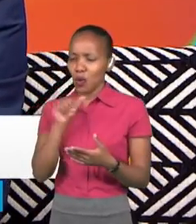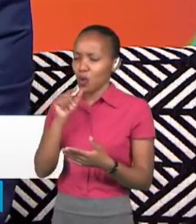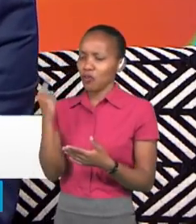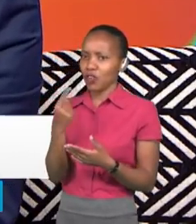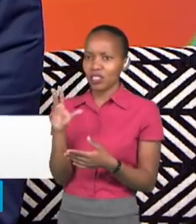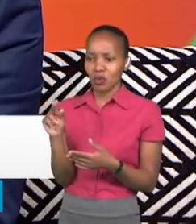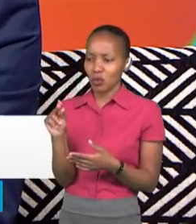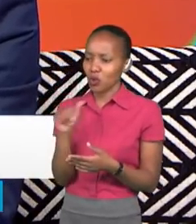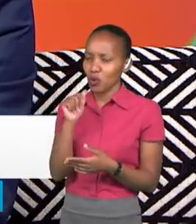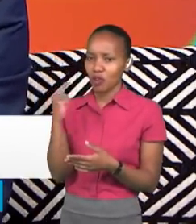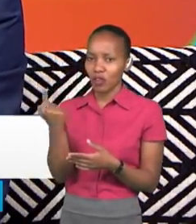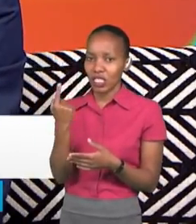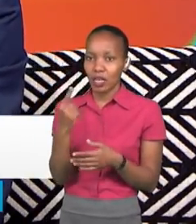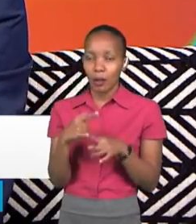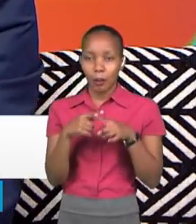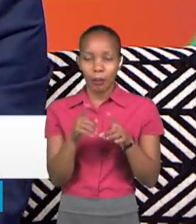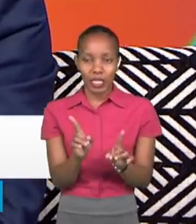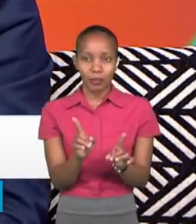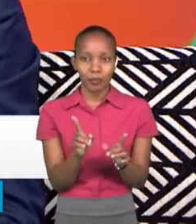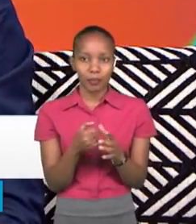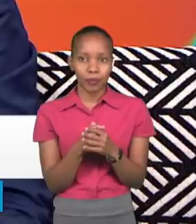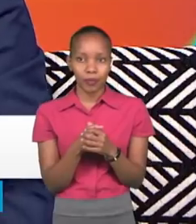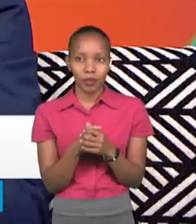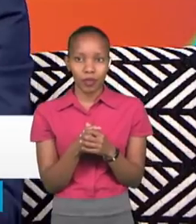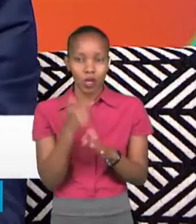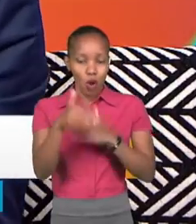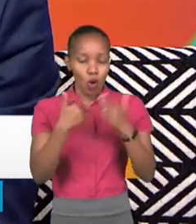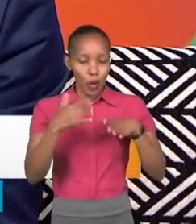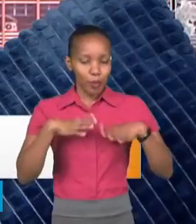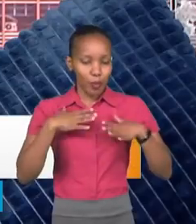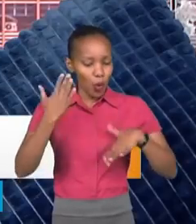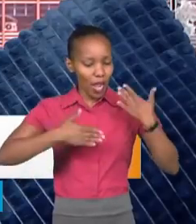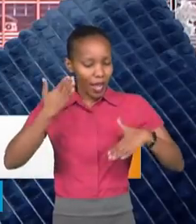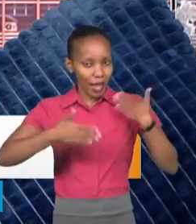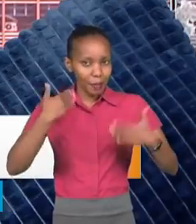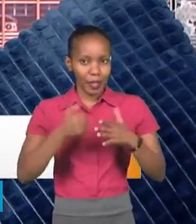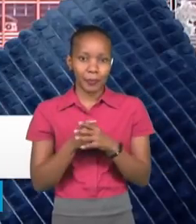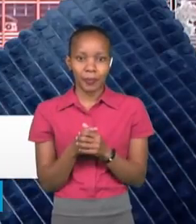first ever. Yeah, I don't know the first ever. But still, now, it seems like everyone is happy for you guys. Now,